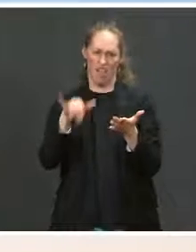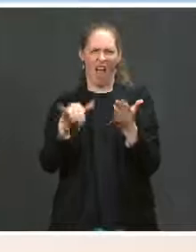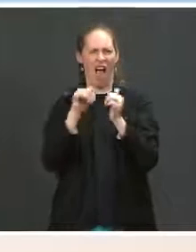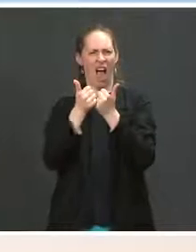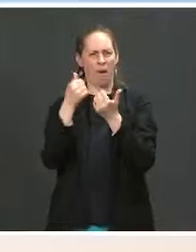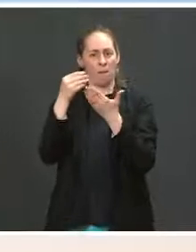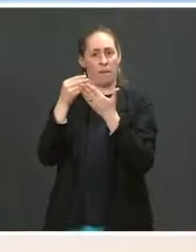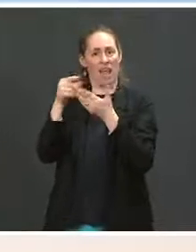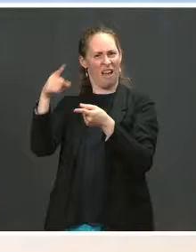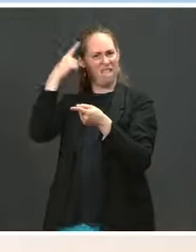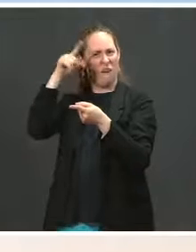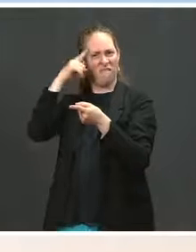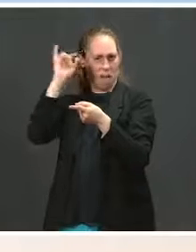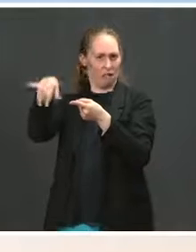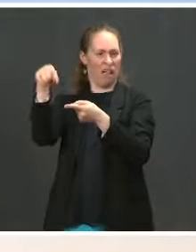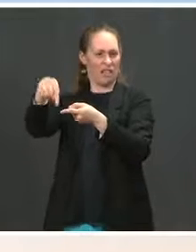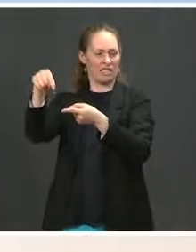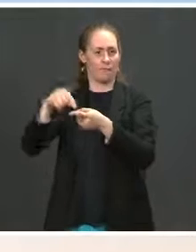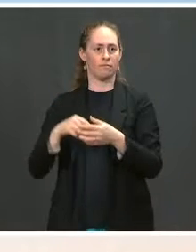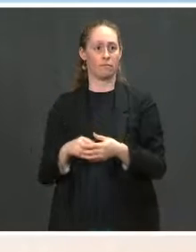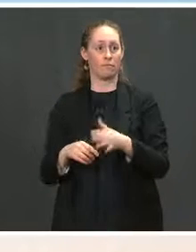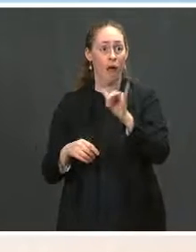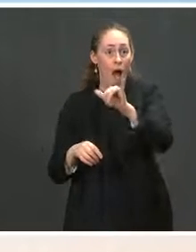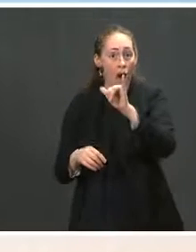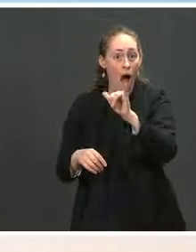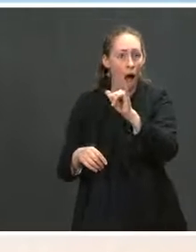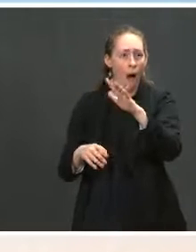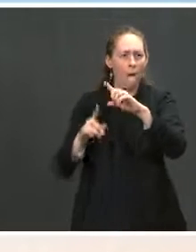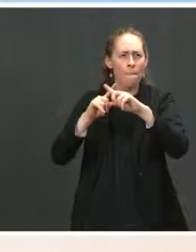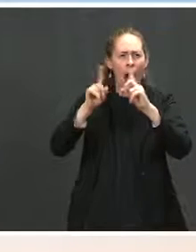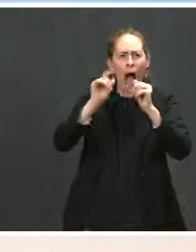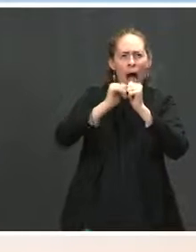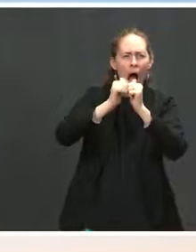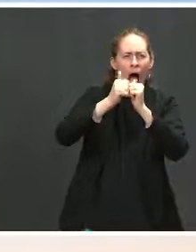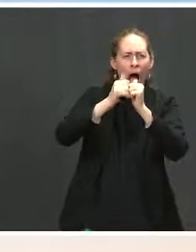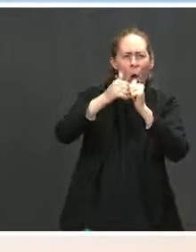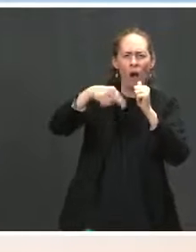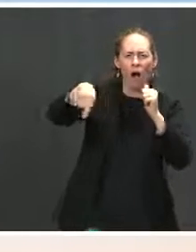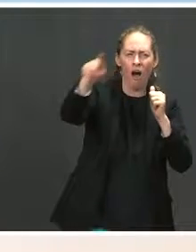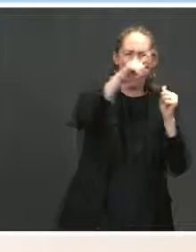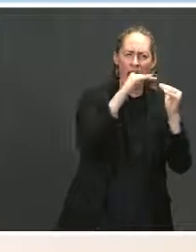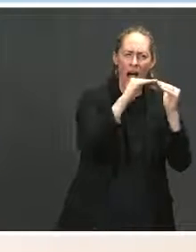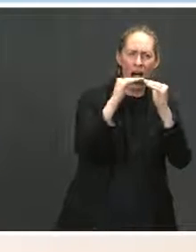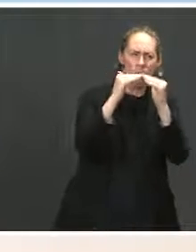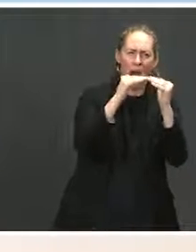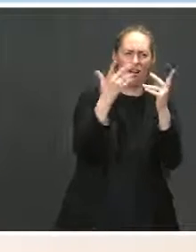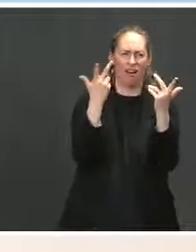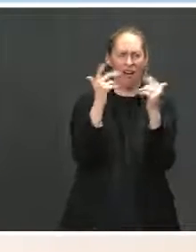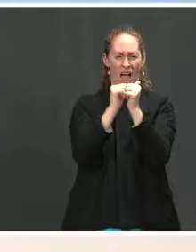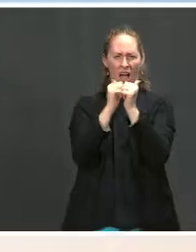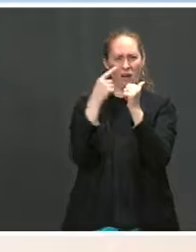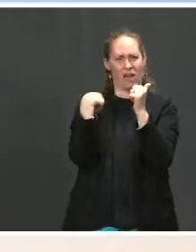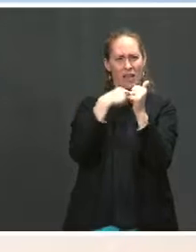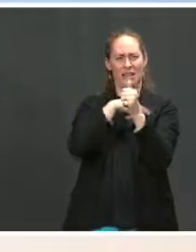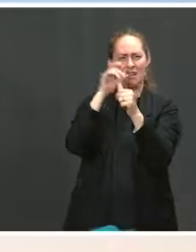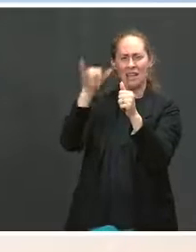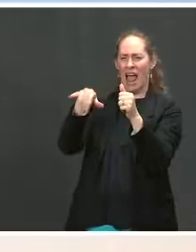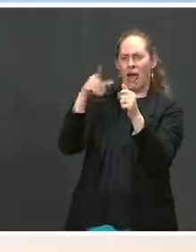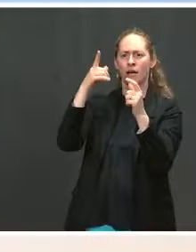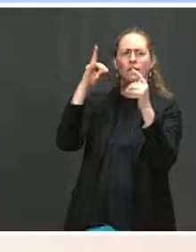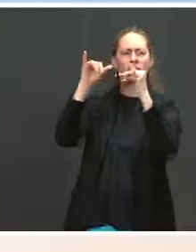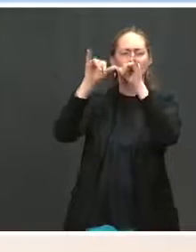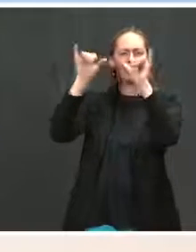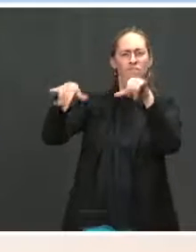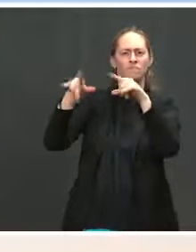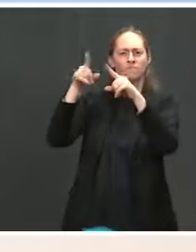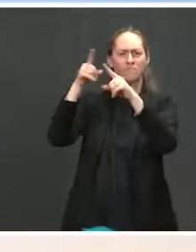about equity, if I may interrupt. How is it equity? How is it fighting systemic racism when abortion, we well know, disproportionately affects